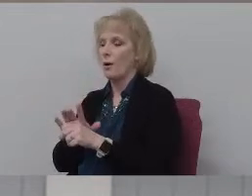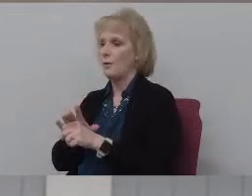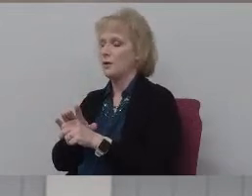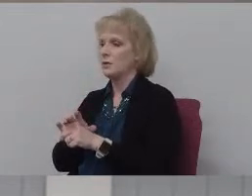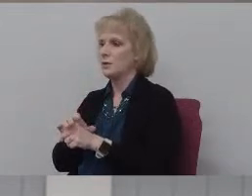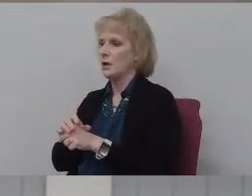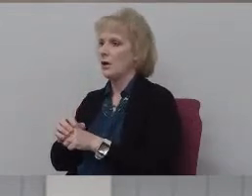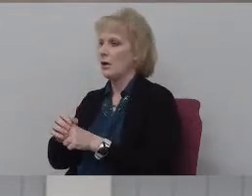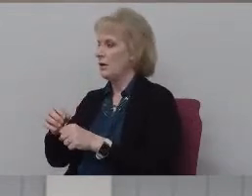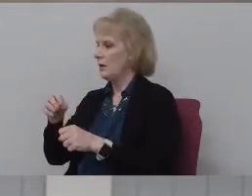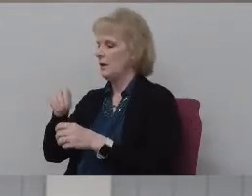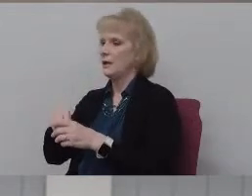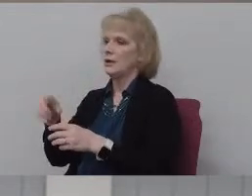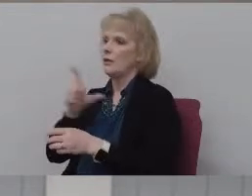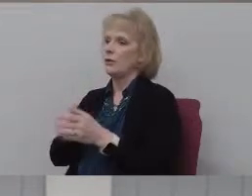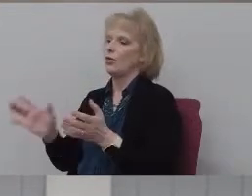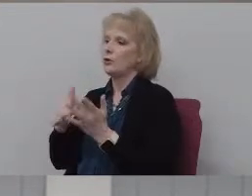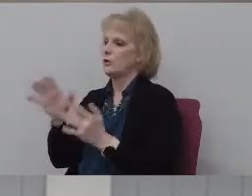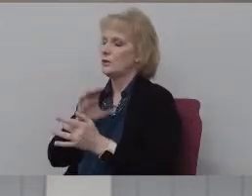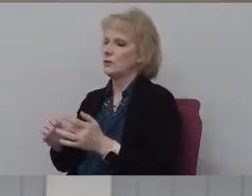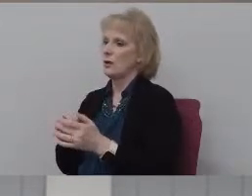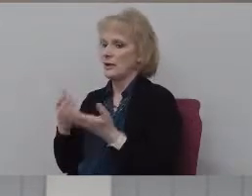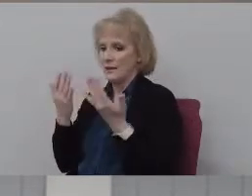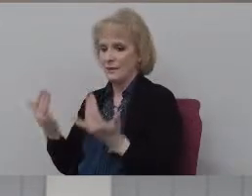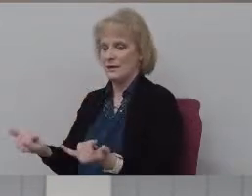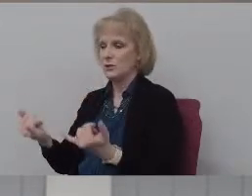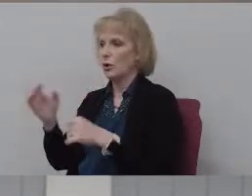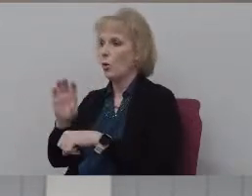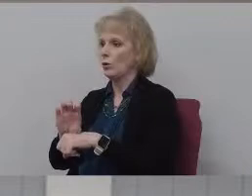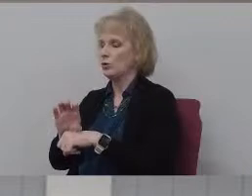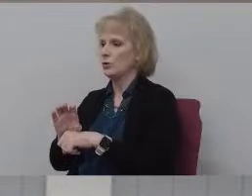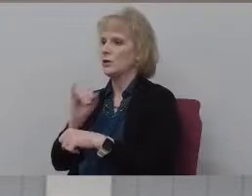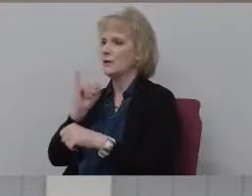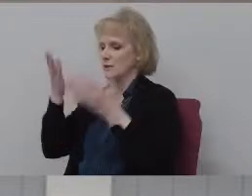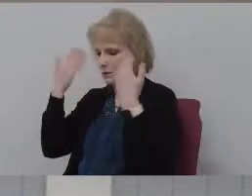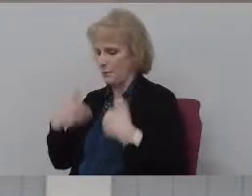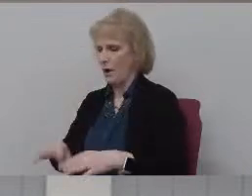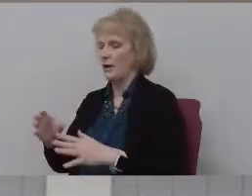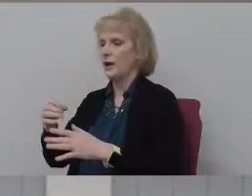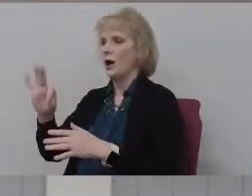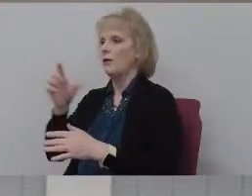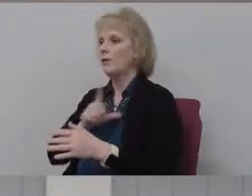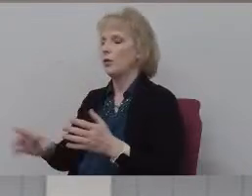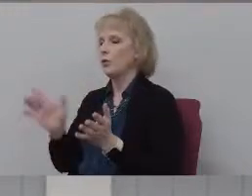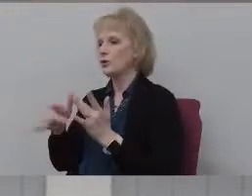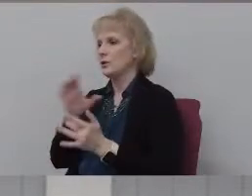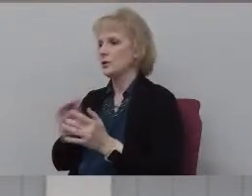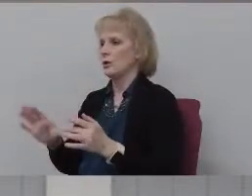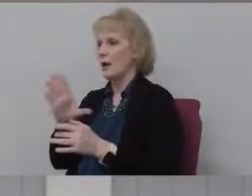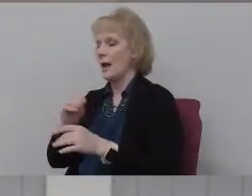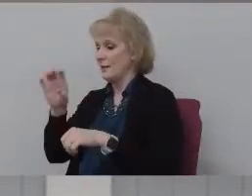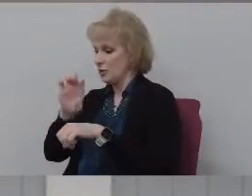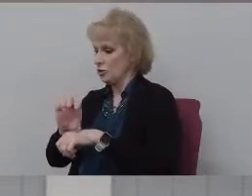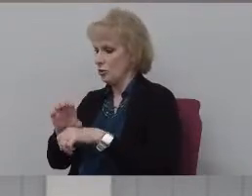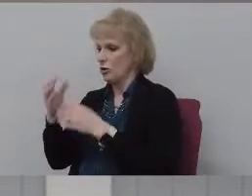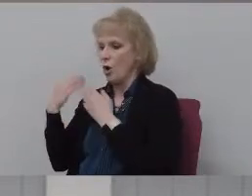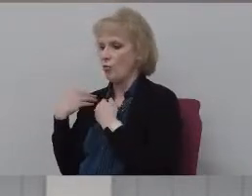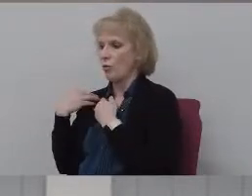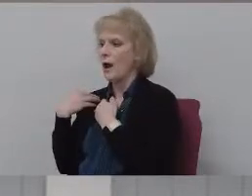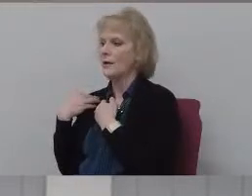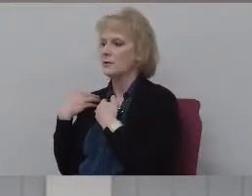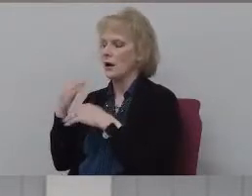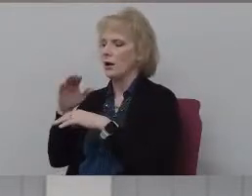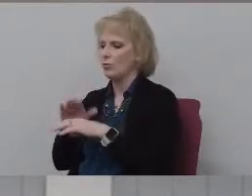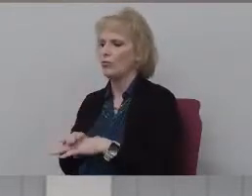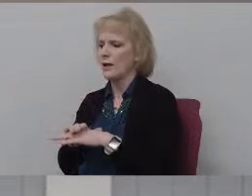every local church, this local church is the body of the Lord Jesus Christ. And it rests, this church rests not on the pastor and not